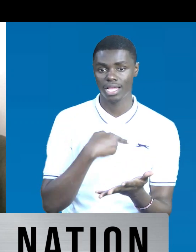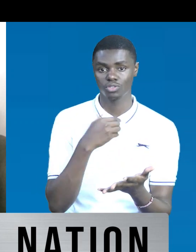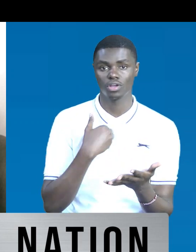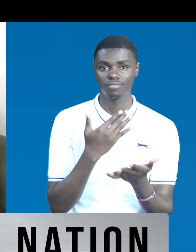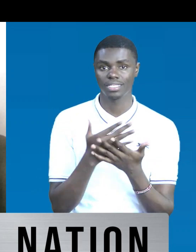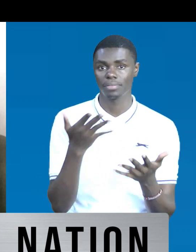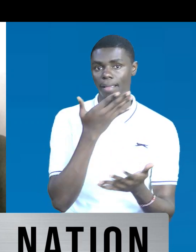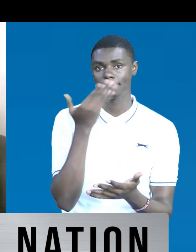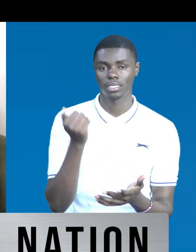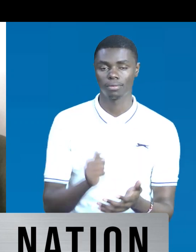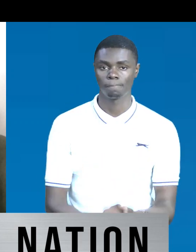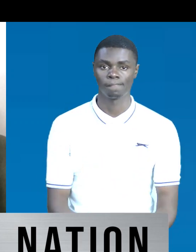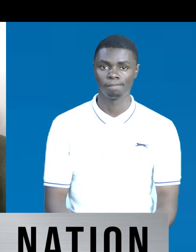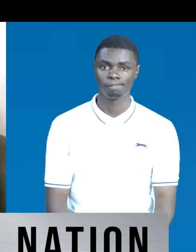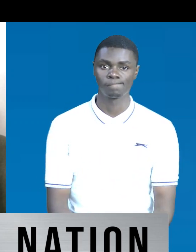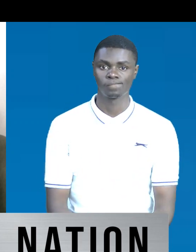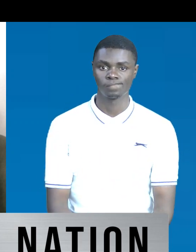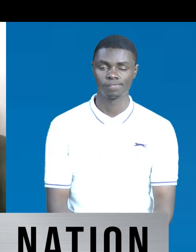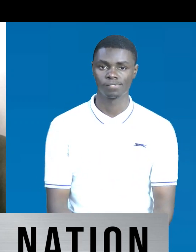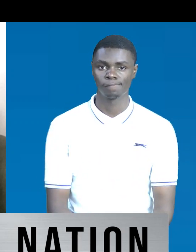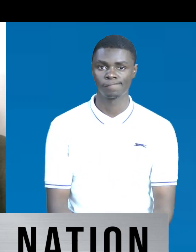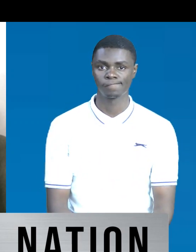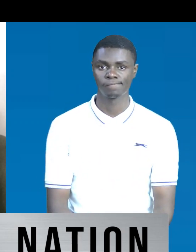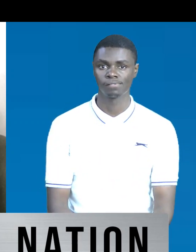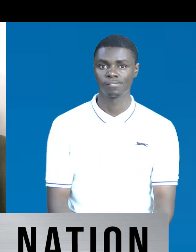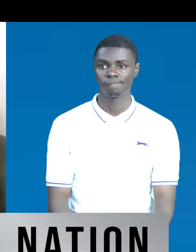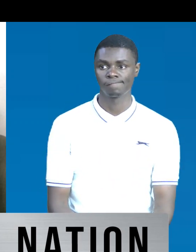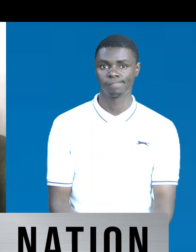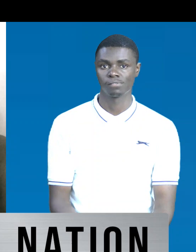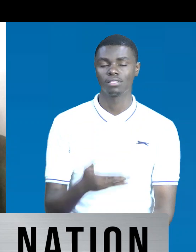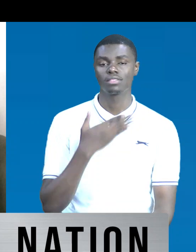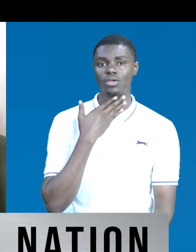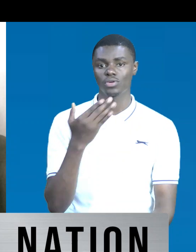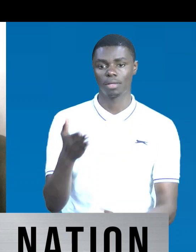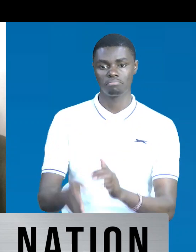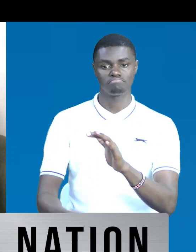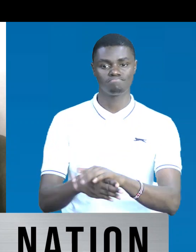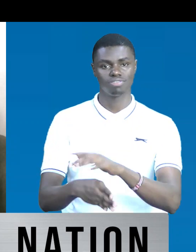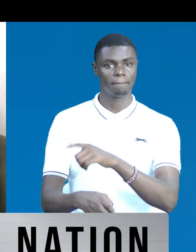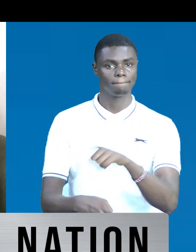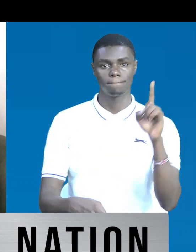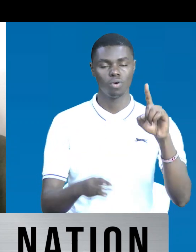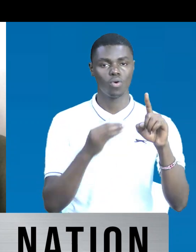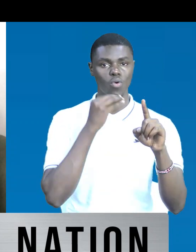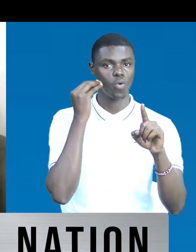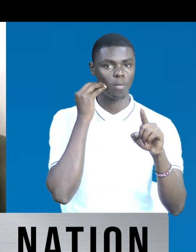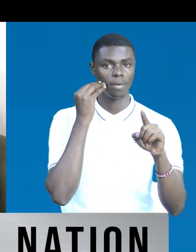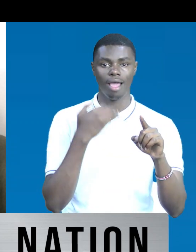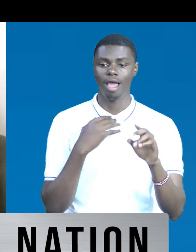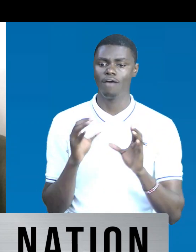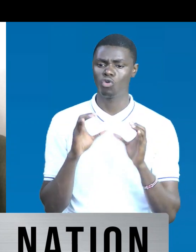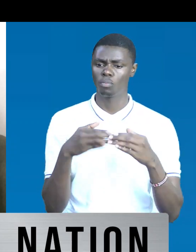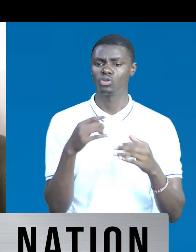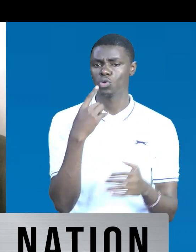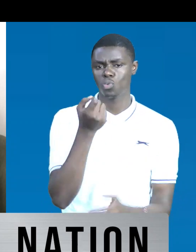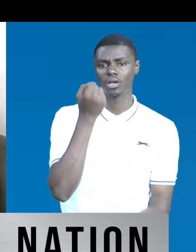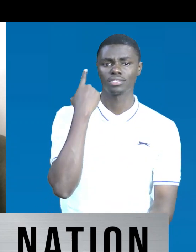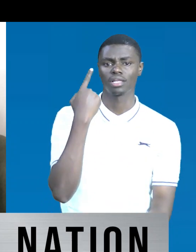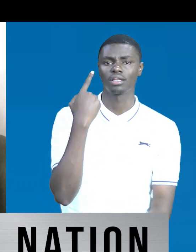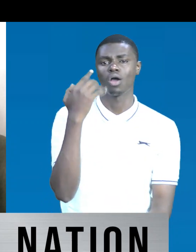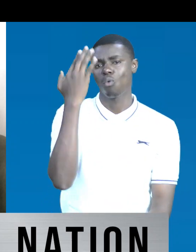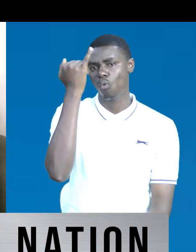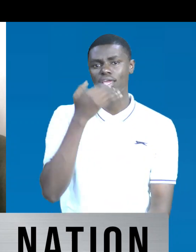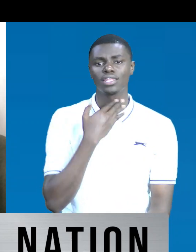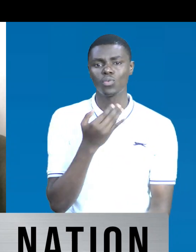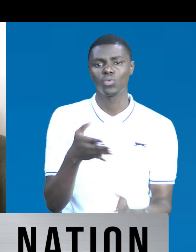better. Okay. Yes, okay. and in as much as they want them go out, there are the communities who understand why they want them to